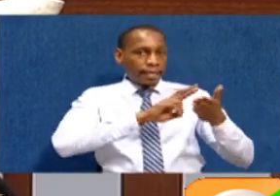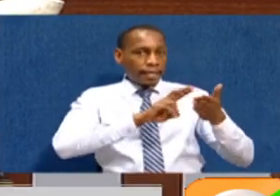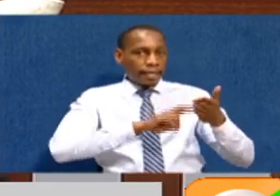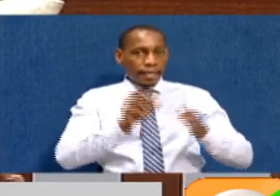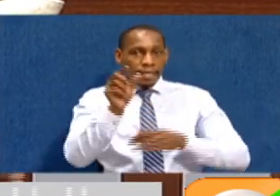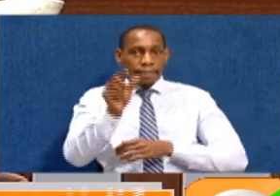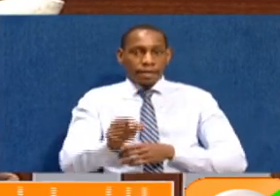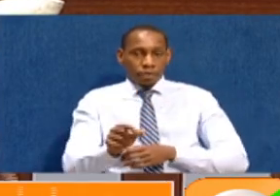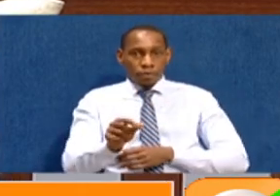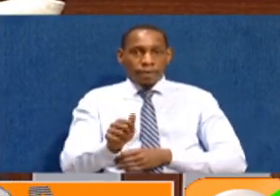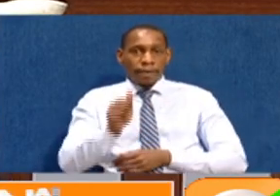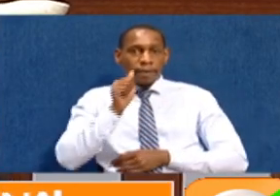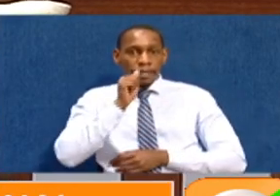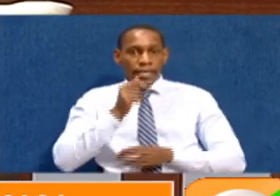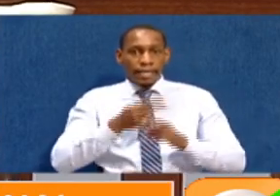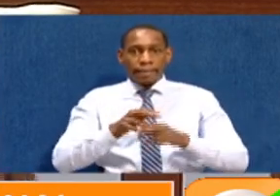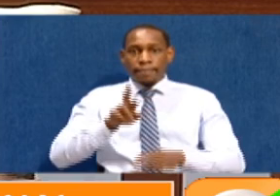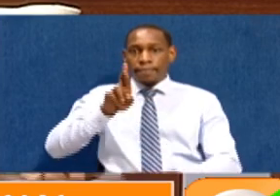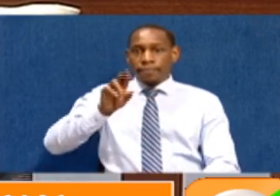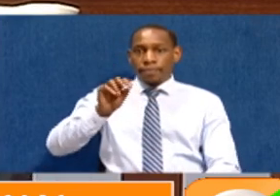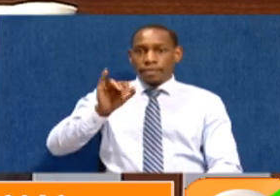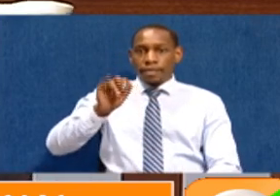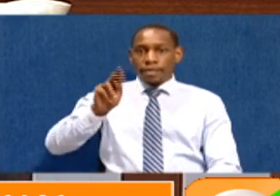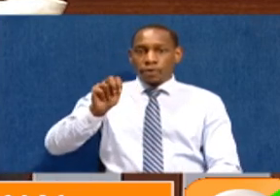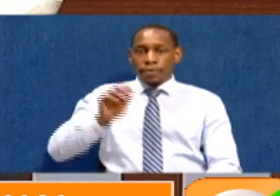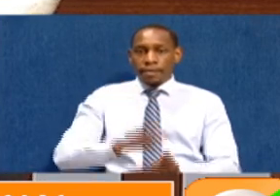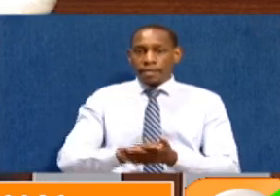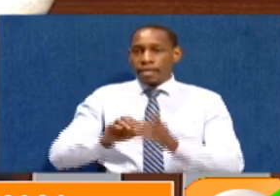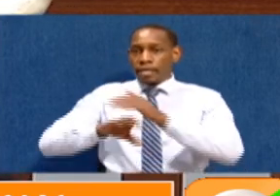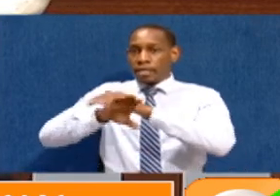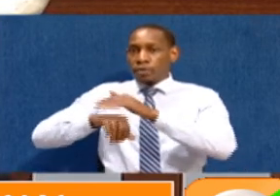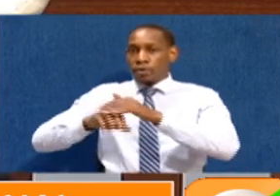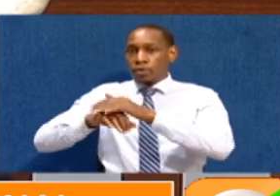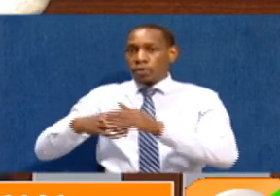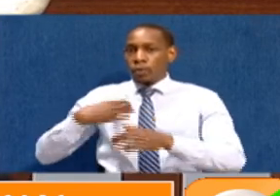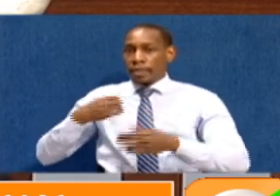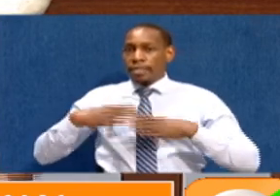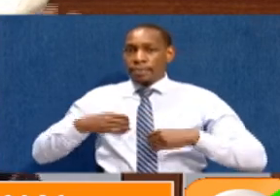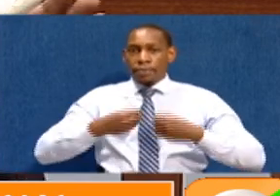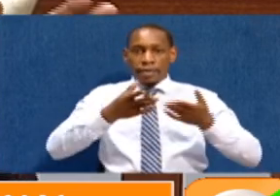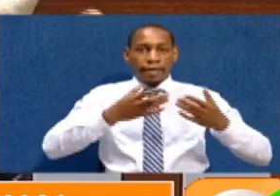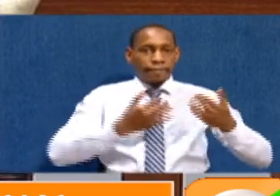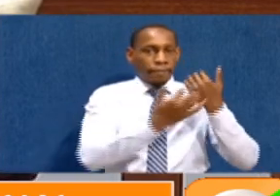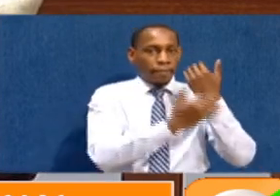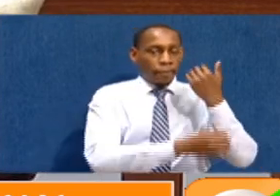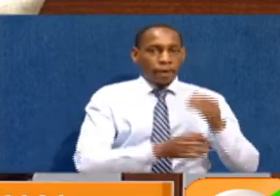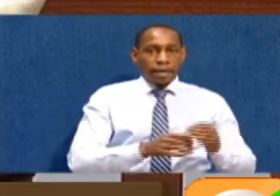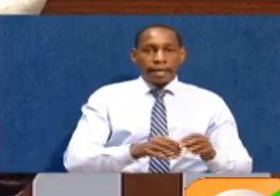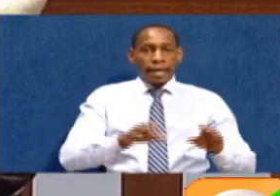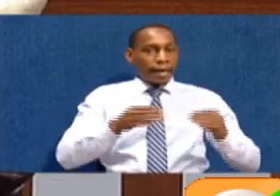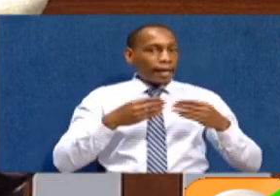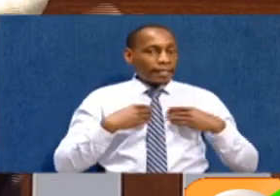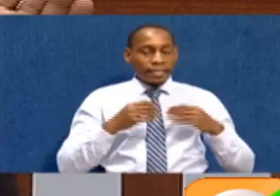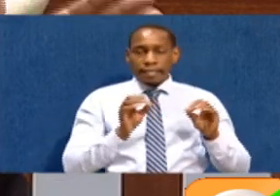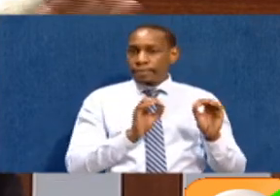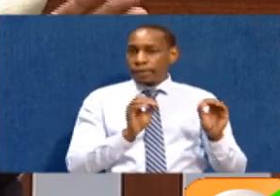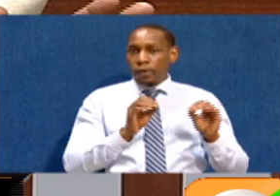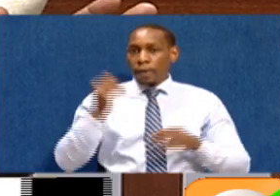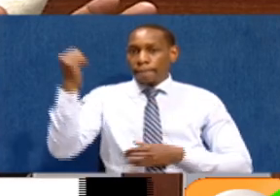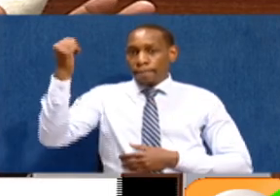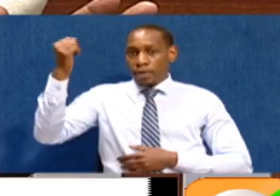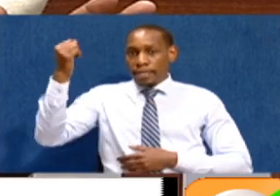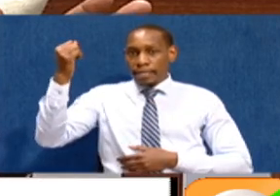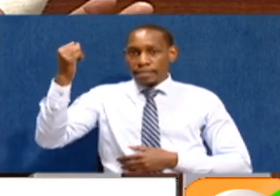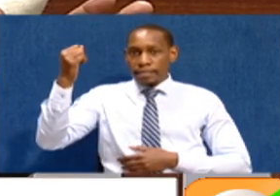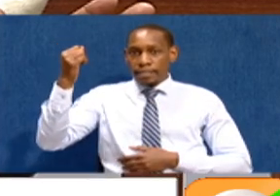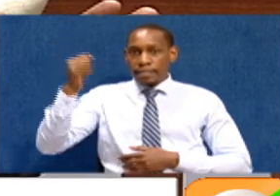the Nottingham Forest called Robin Hood. Mm-hmm. Stole from the rich, gave to the poor. We must not allow the politics